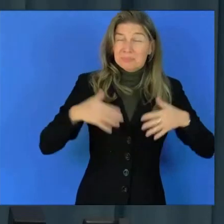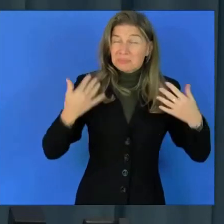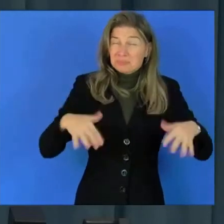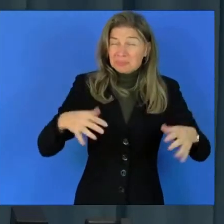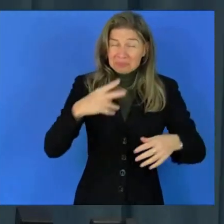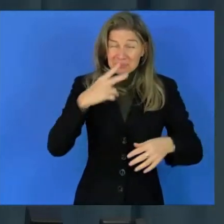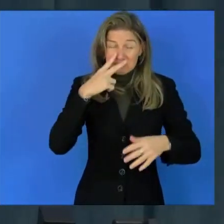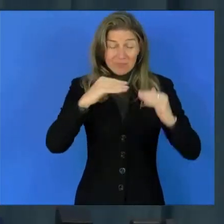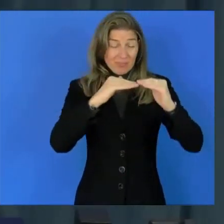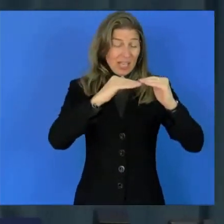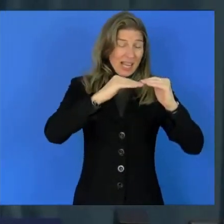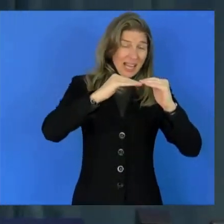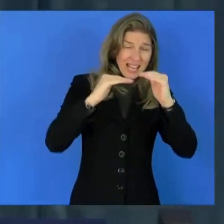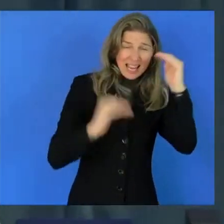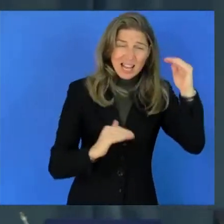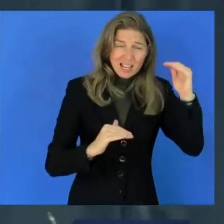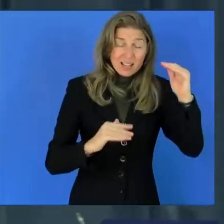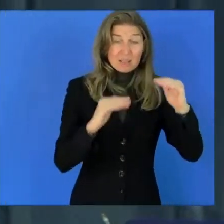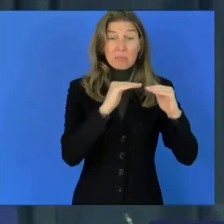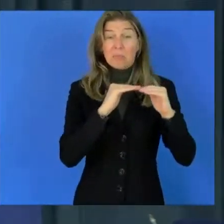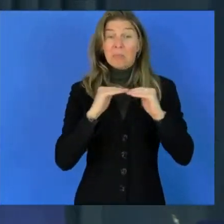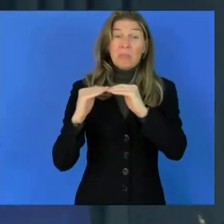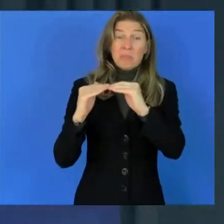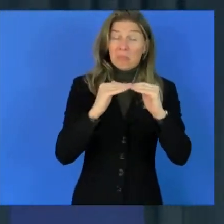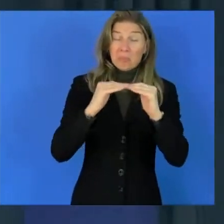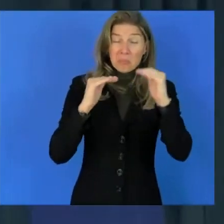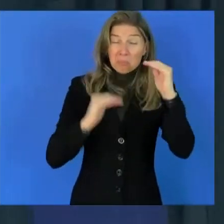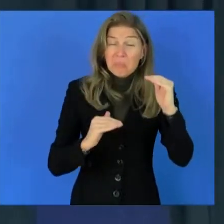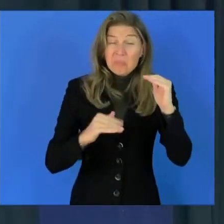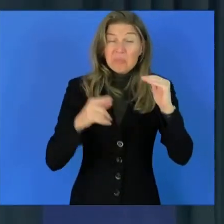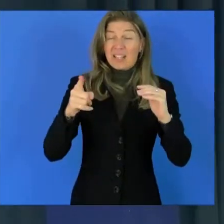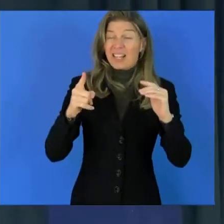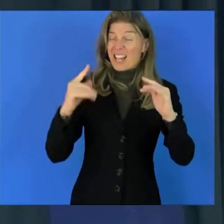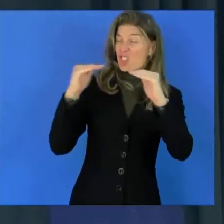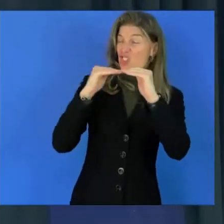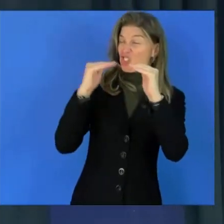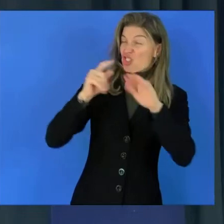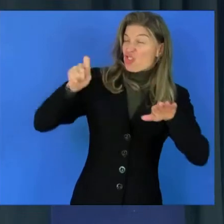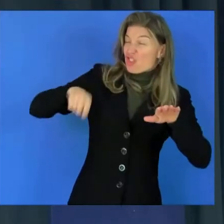inequality, and injustice. And we cannot unknow that.